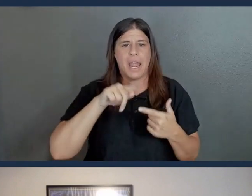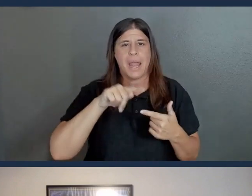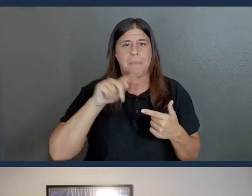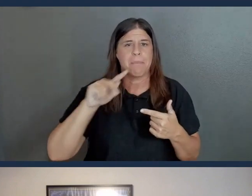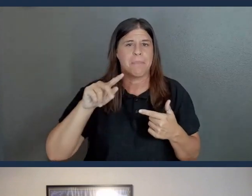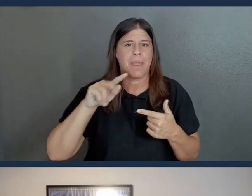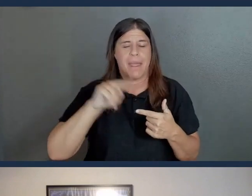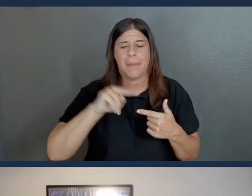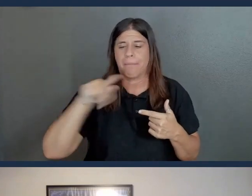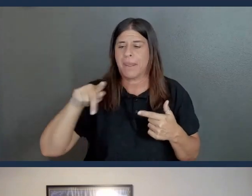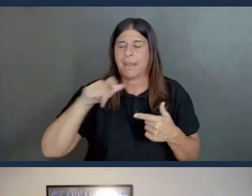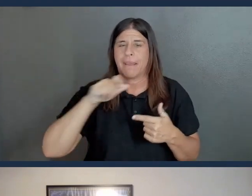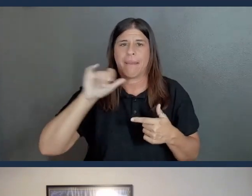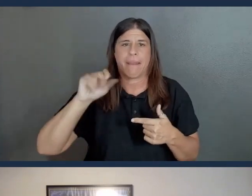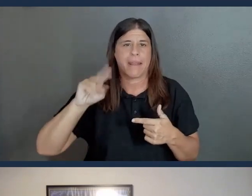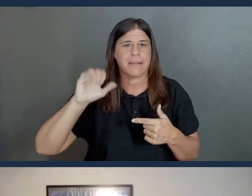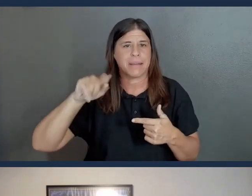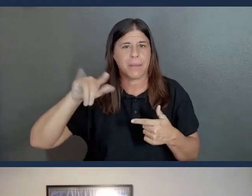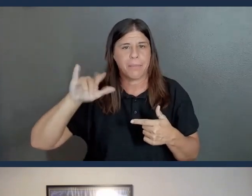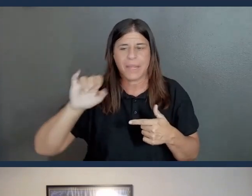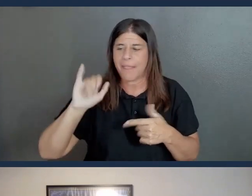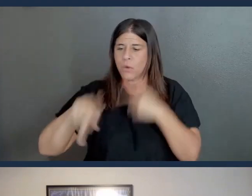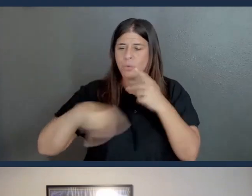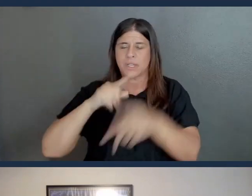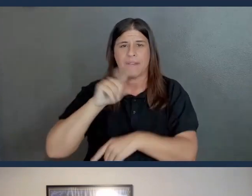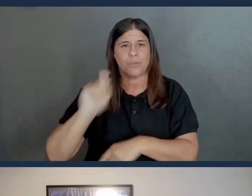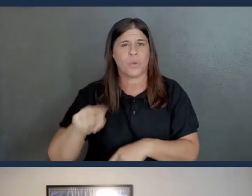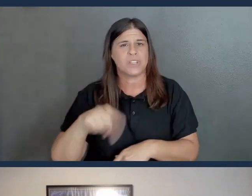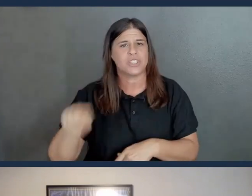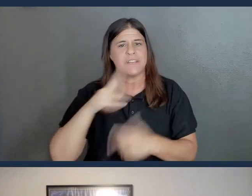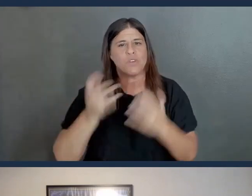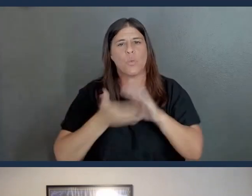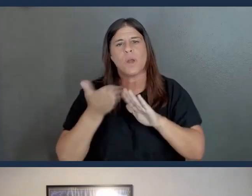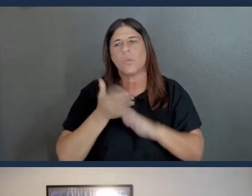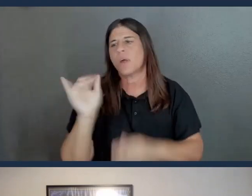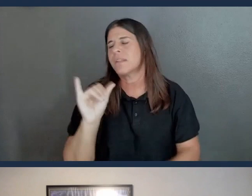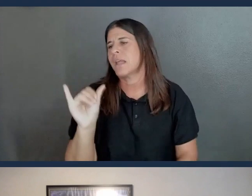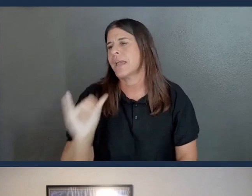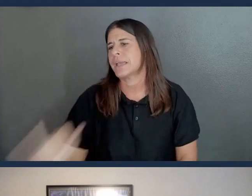questions. Those sorts of questions, if you wanted to run something like